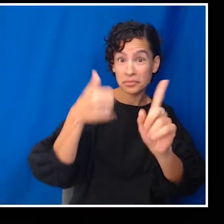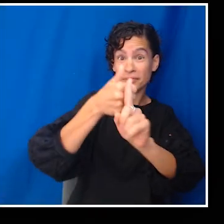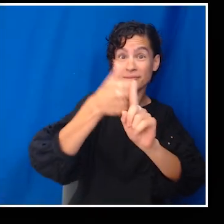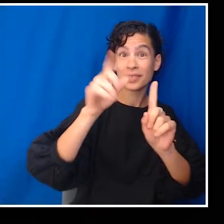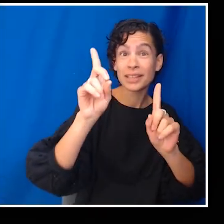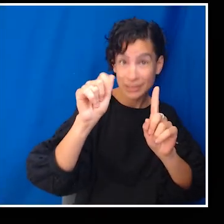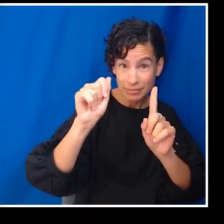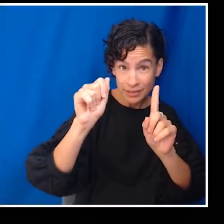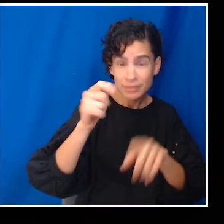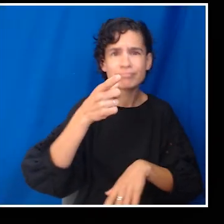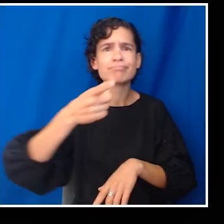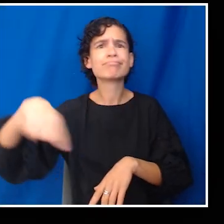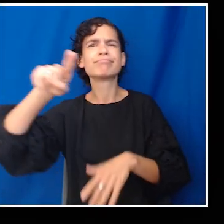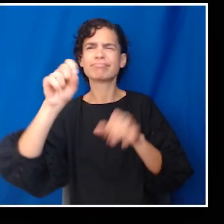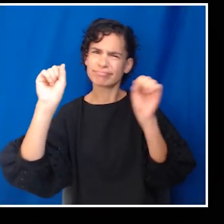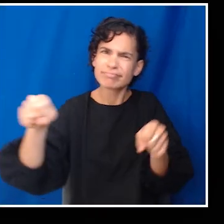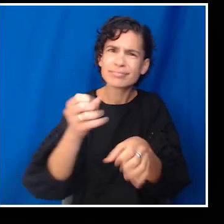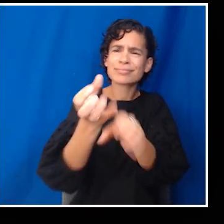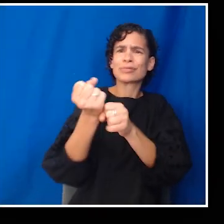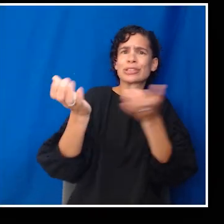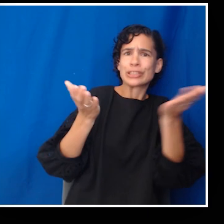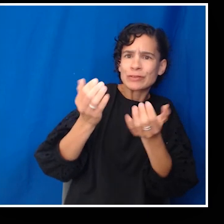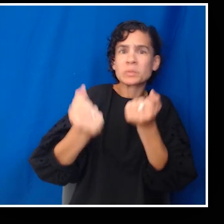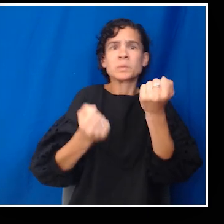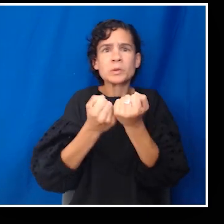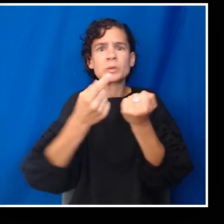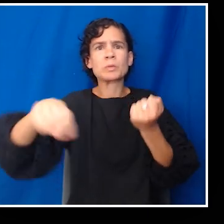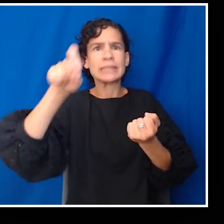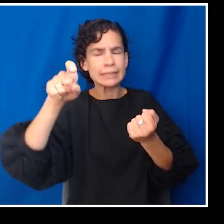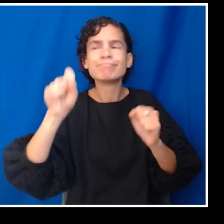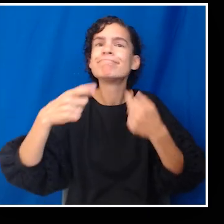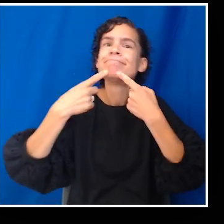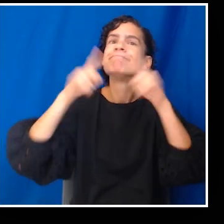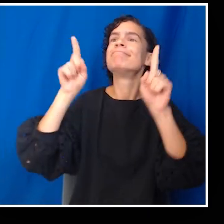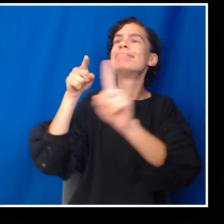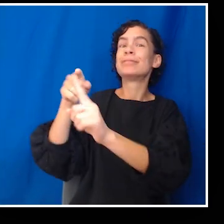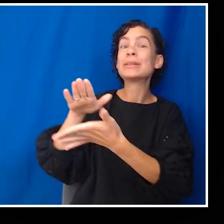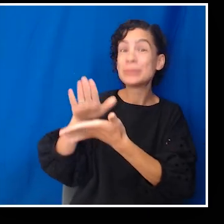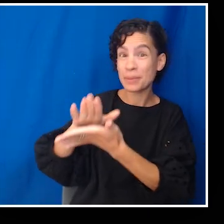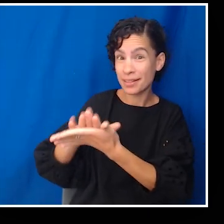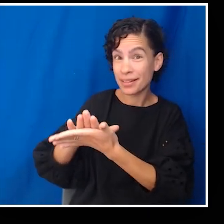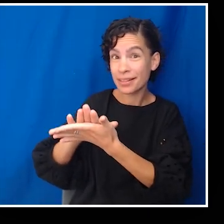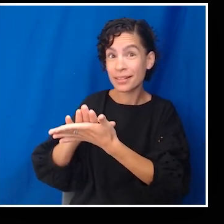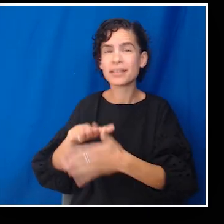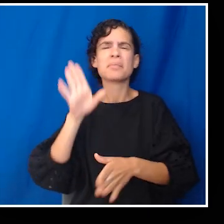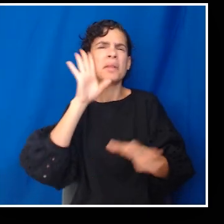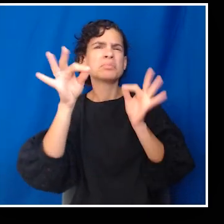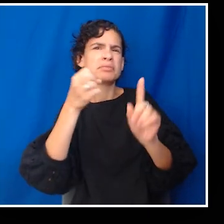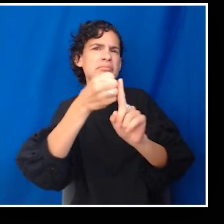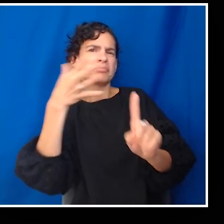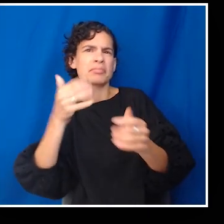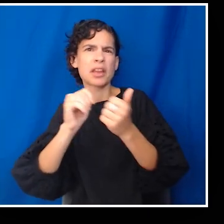Attention, students with disabilities. You have the right to the services and supports you need to achieve success at school. Here's